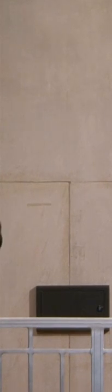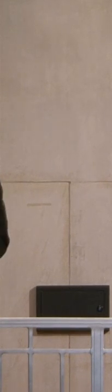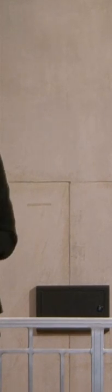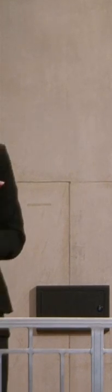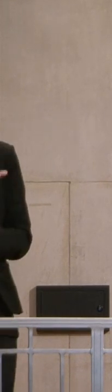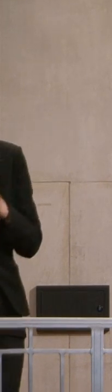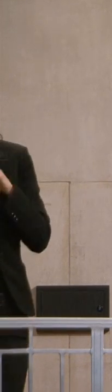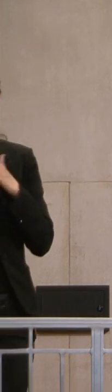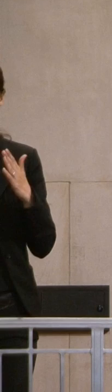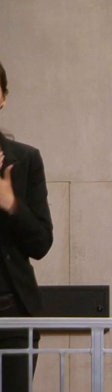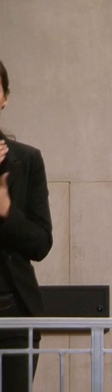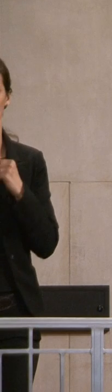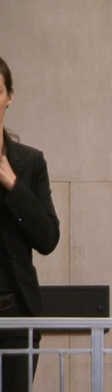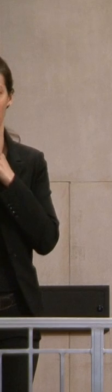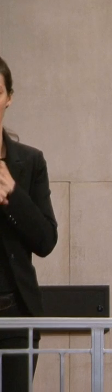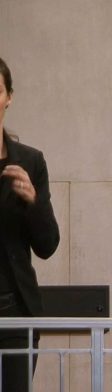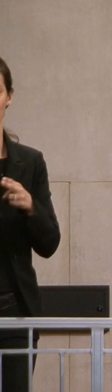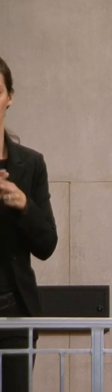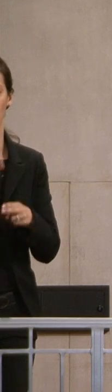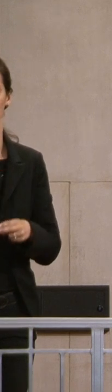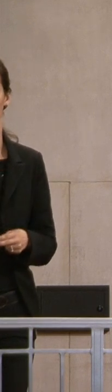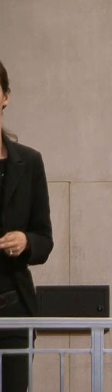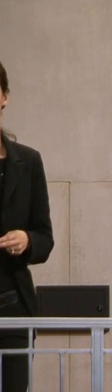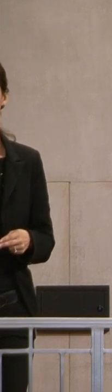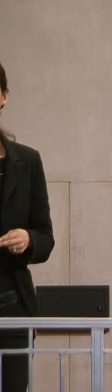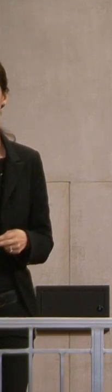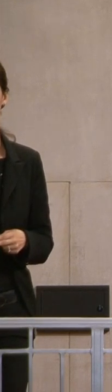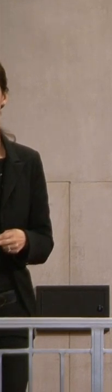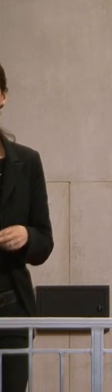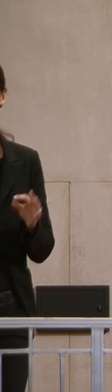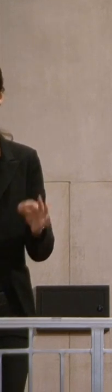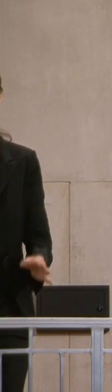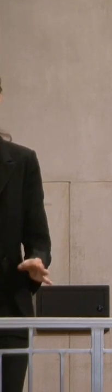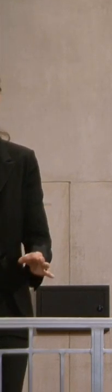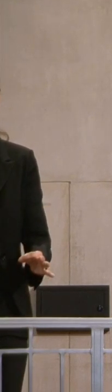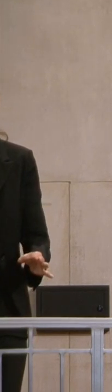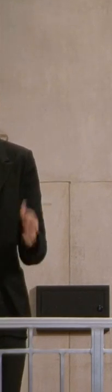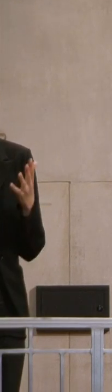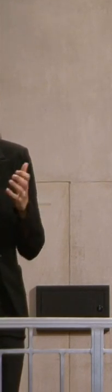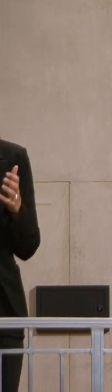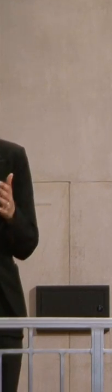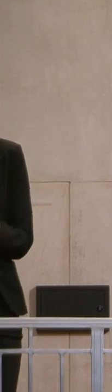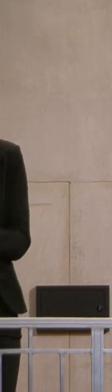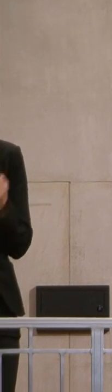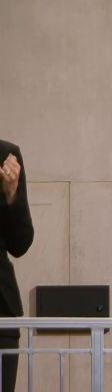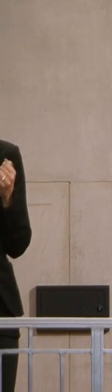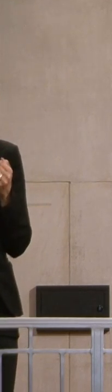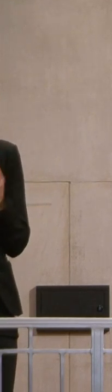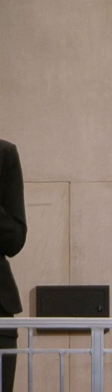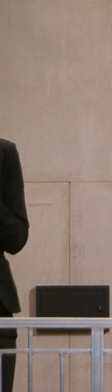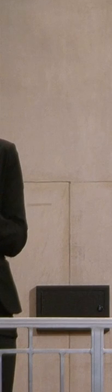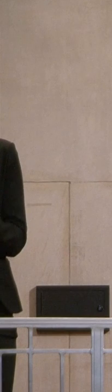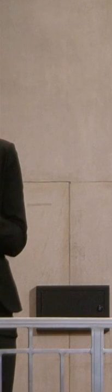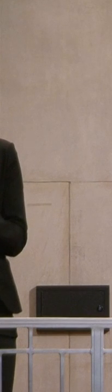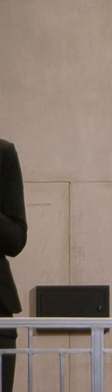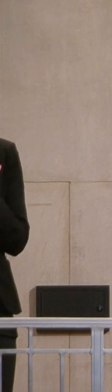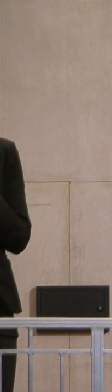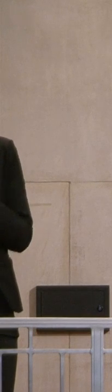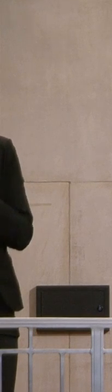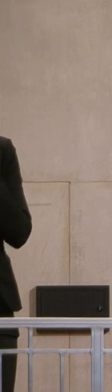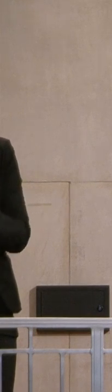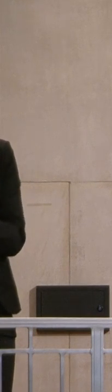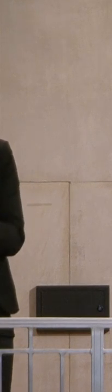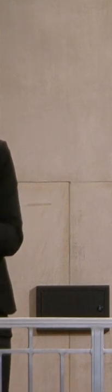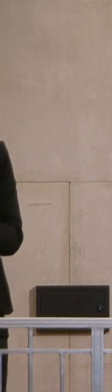new campaign called Born Perfect with the goal of ending conversion therapy in this country in 5 years. We've now